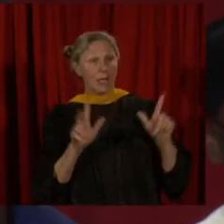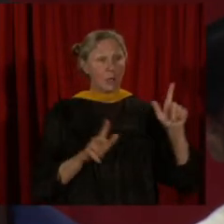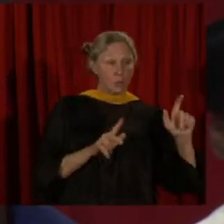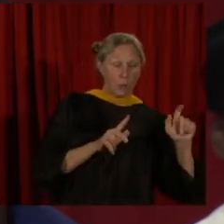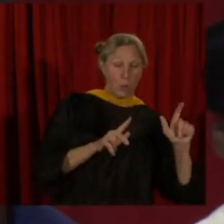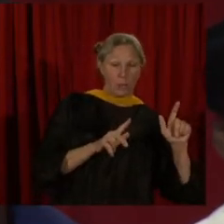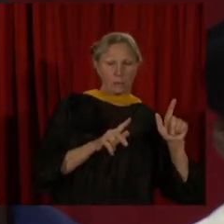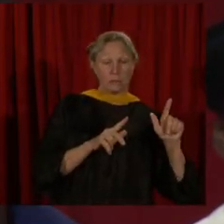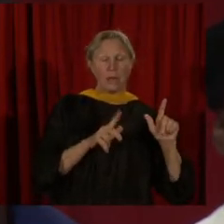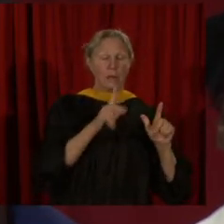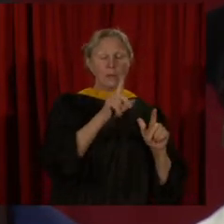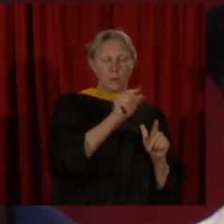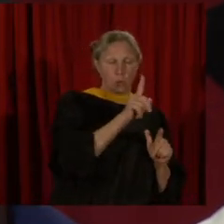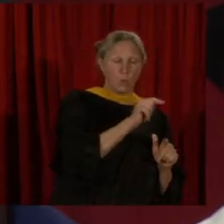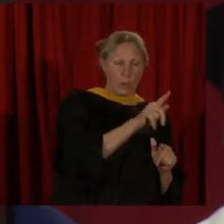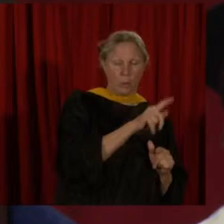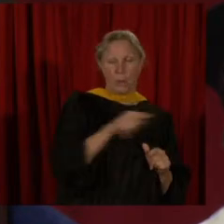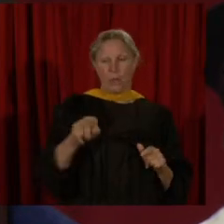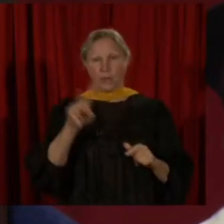21-22.